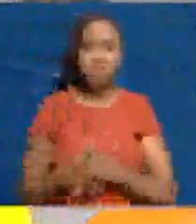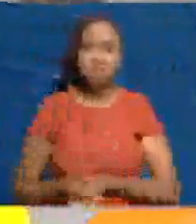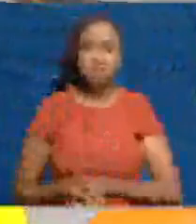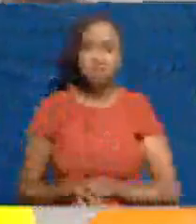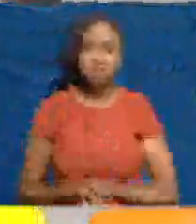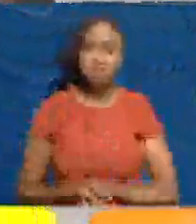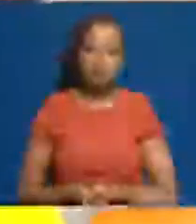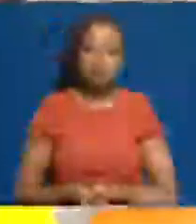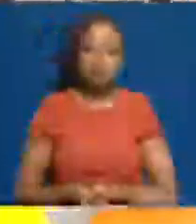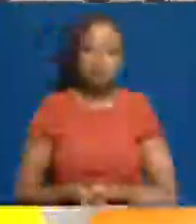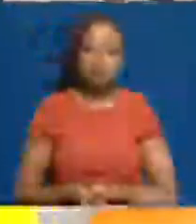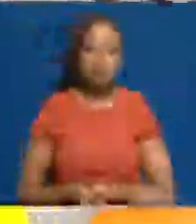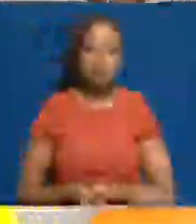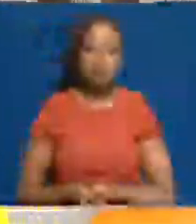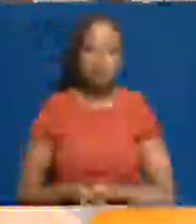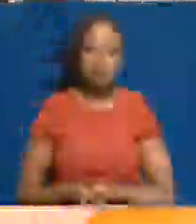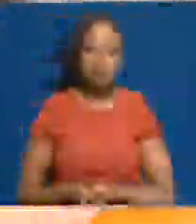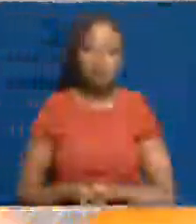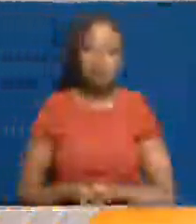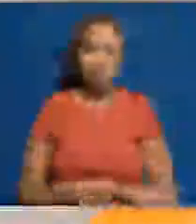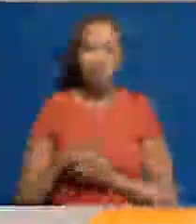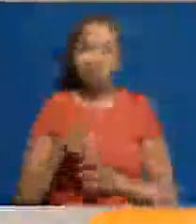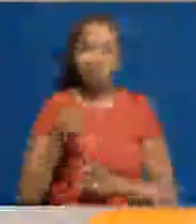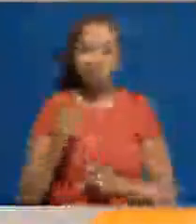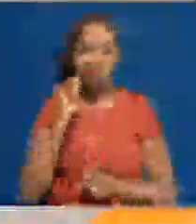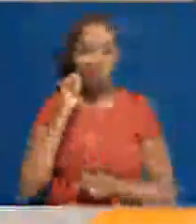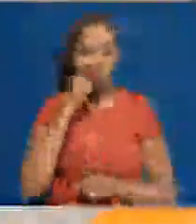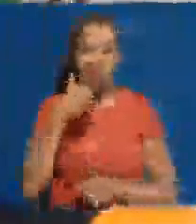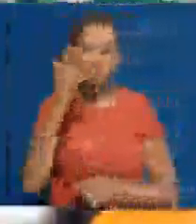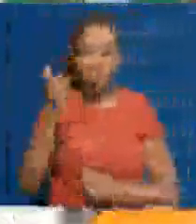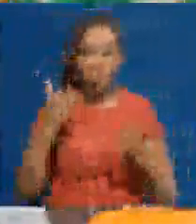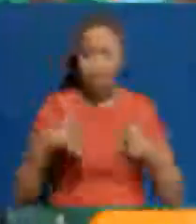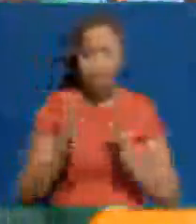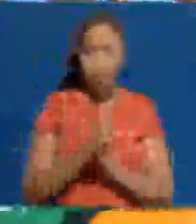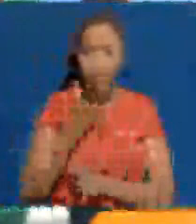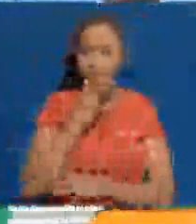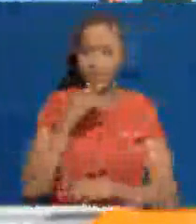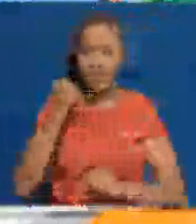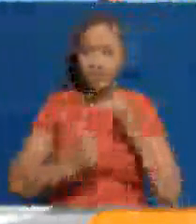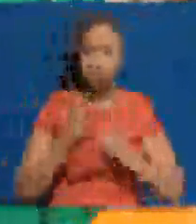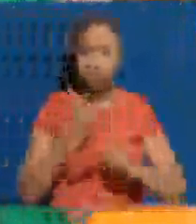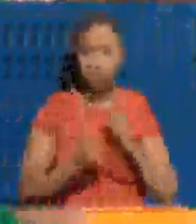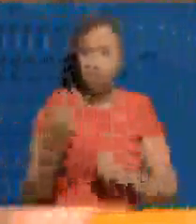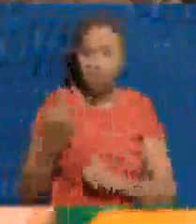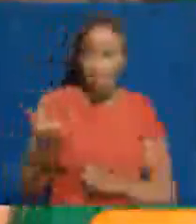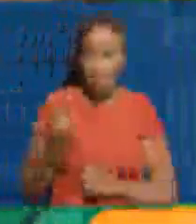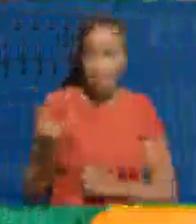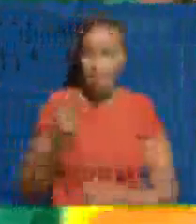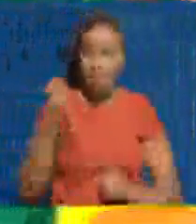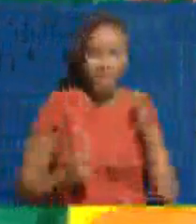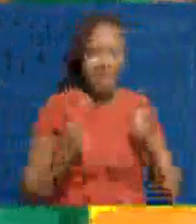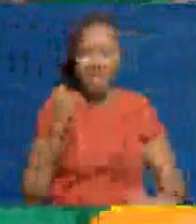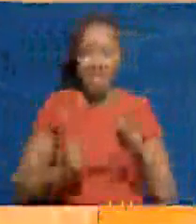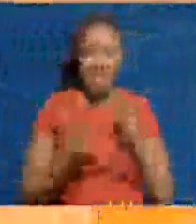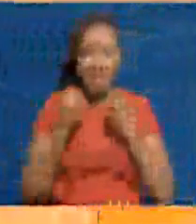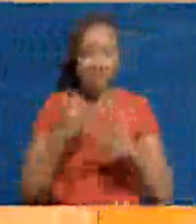was so nice and I enjoyed it a lot. It was, I ran the race with my father. We are running for so many times and we have enjoyed